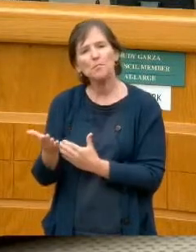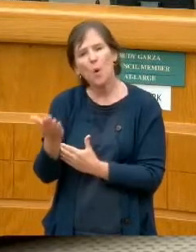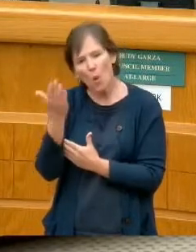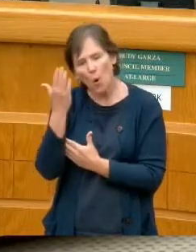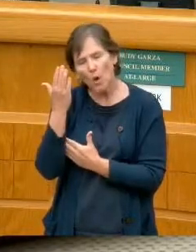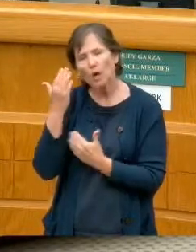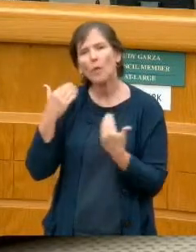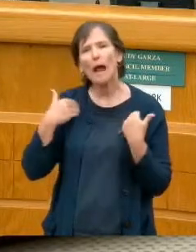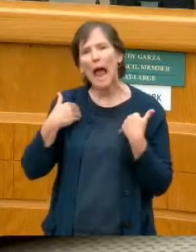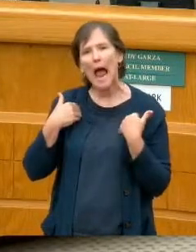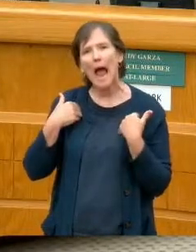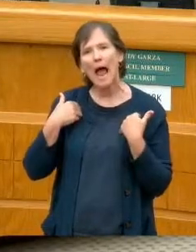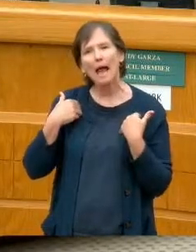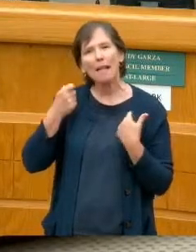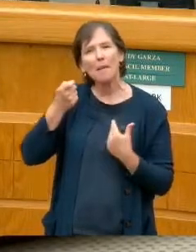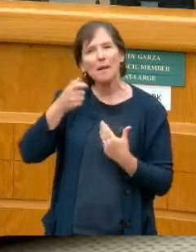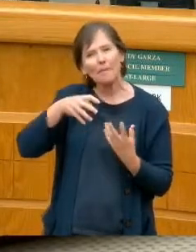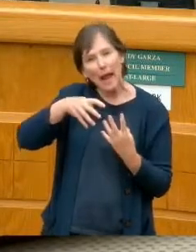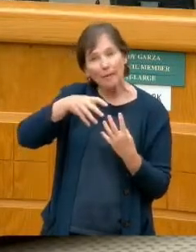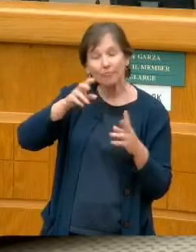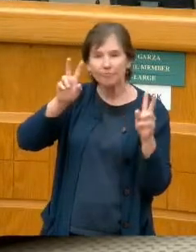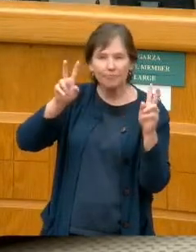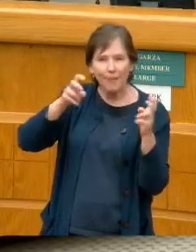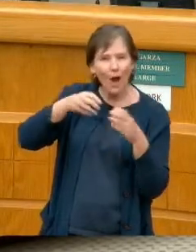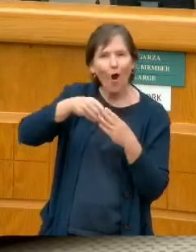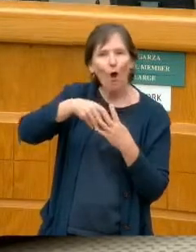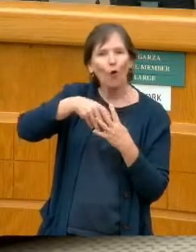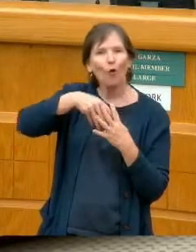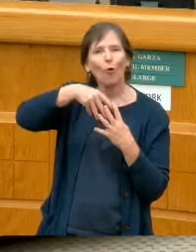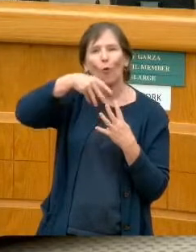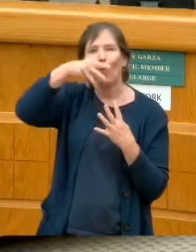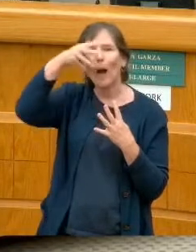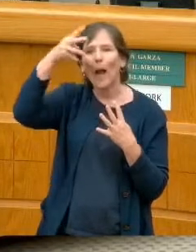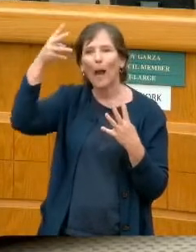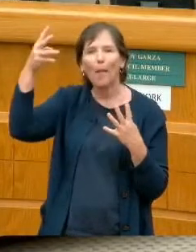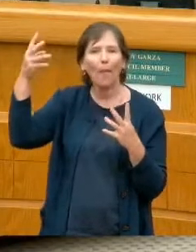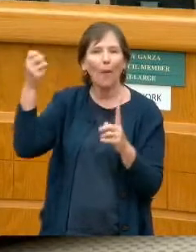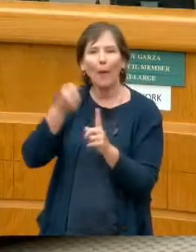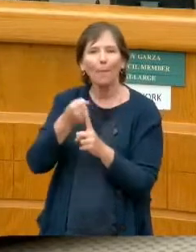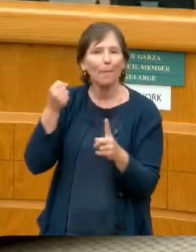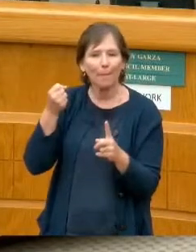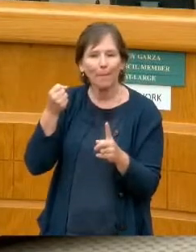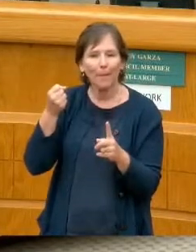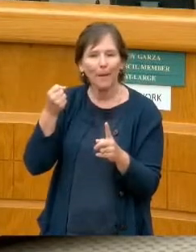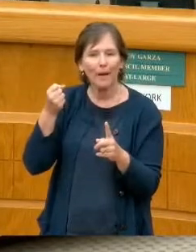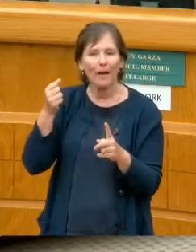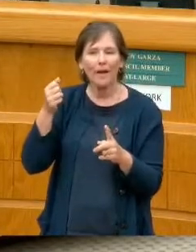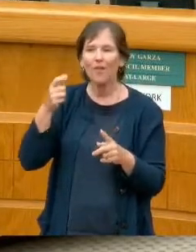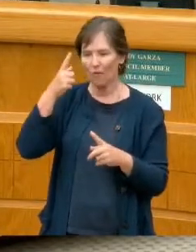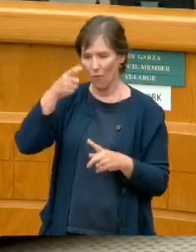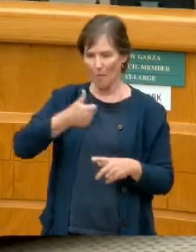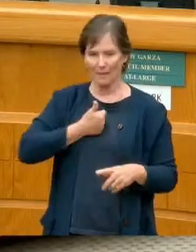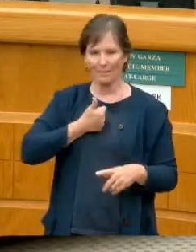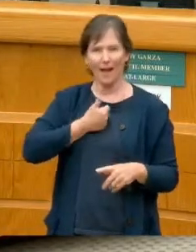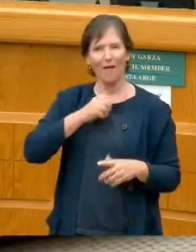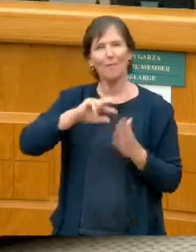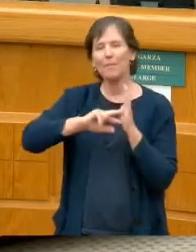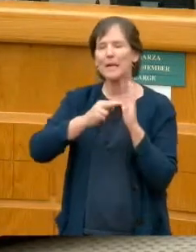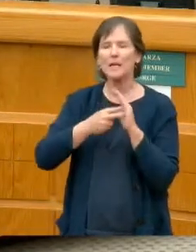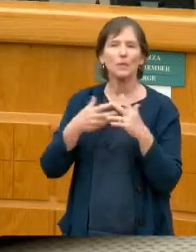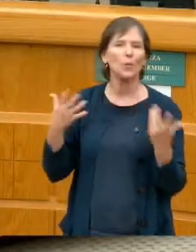what I call a rainbow effect. And the rainbow effect for me in my world is when I see something that really